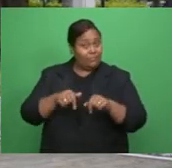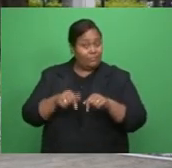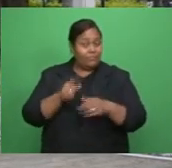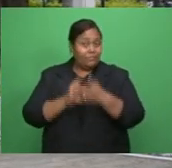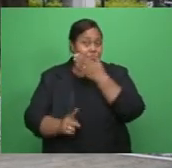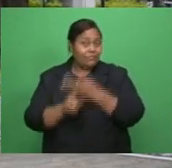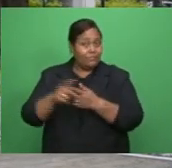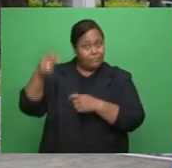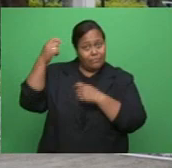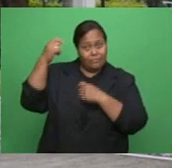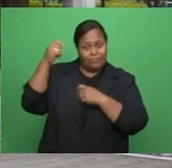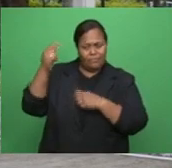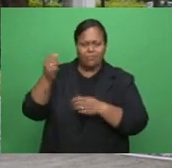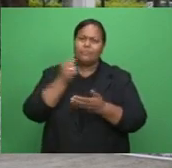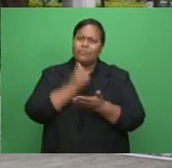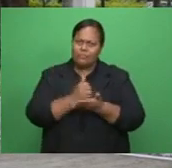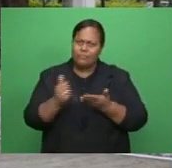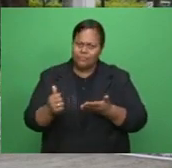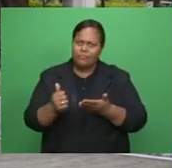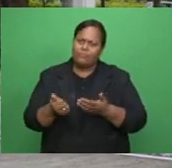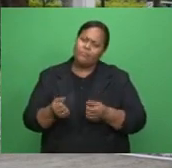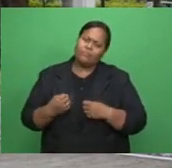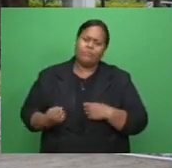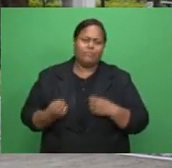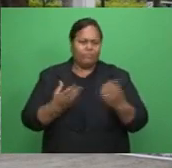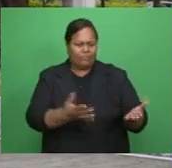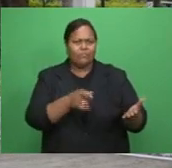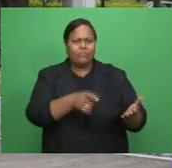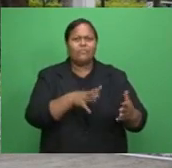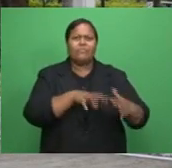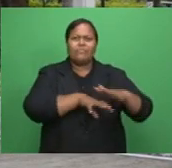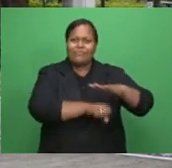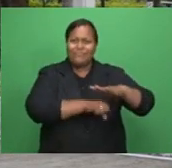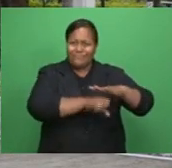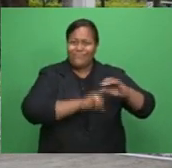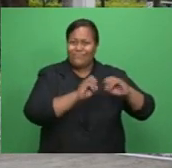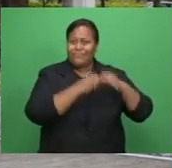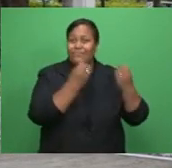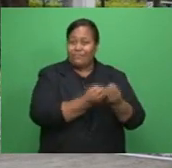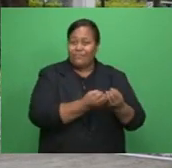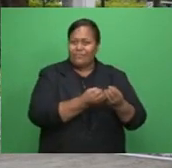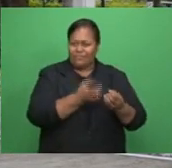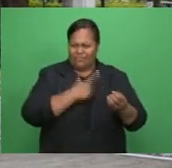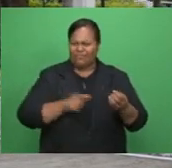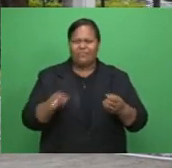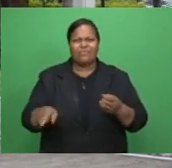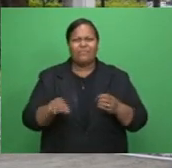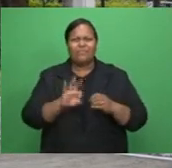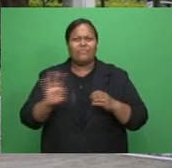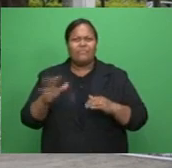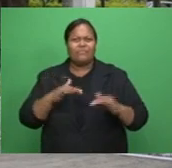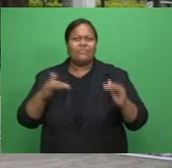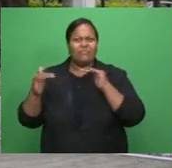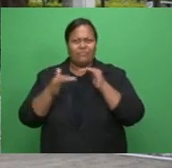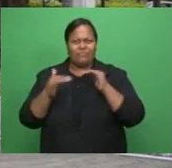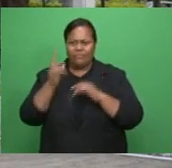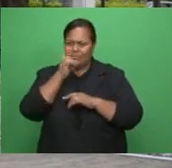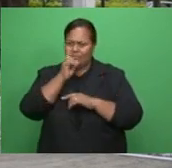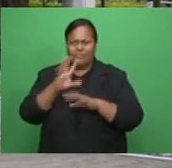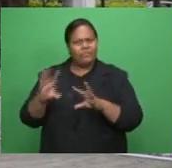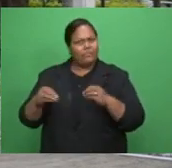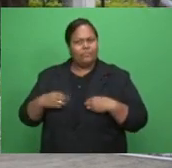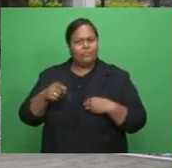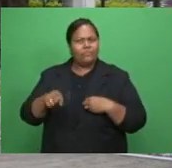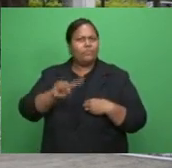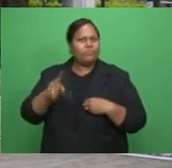it has referred 8 staff to FICAC for alleged corrupt practices in allocating lots to people who did not qualify. Pranita